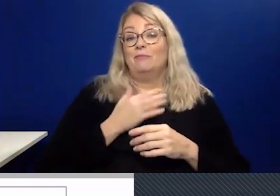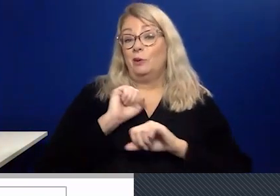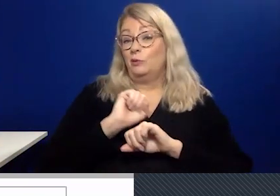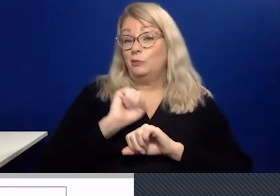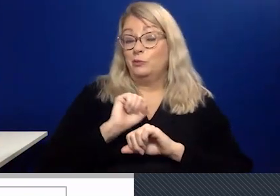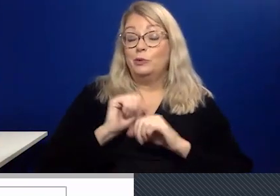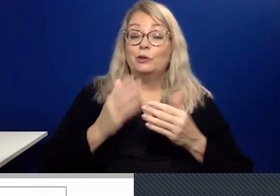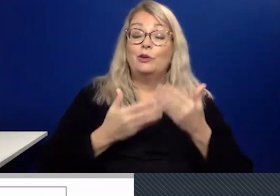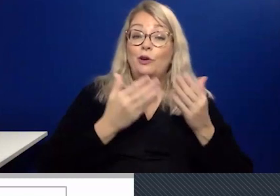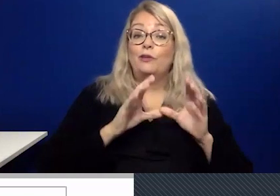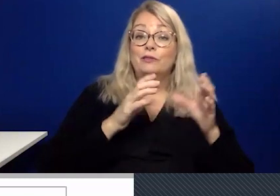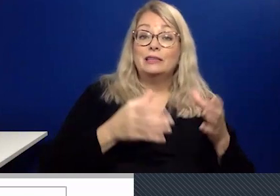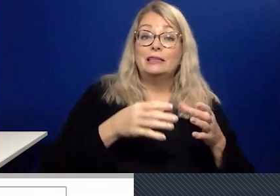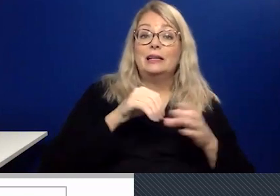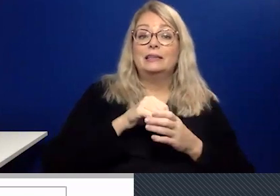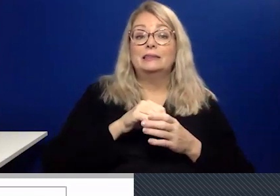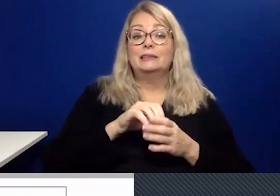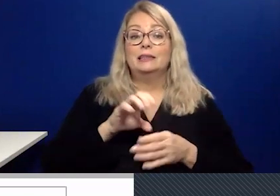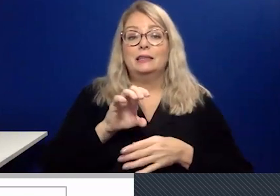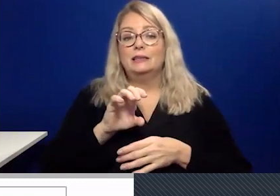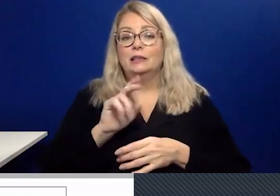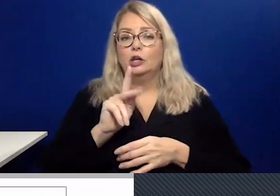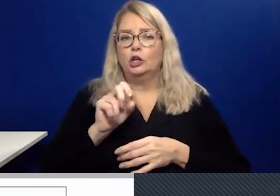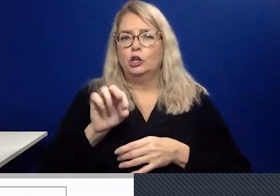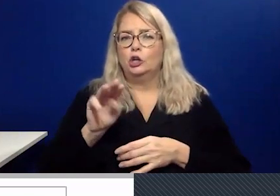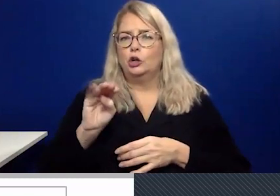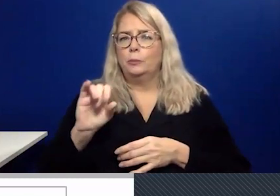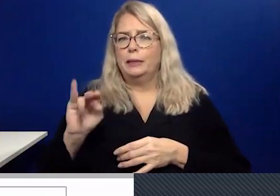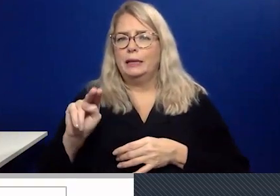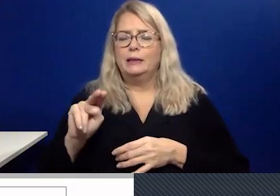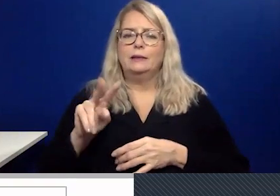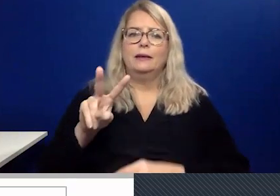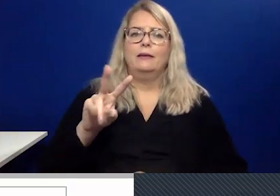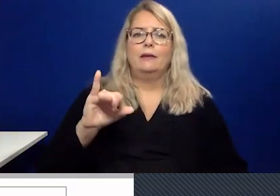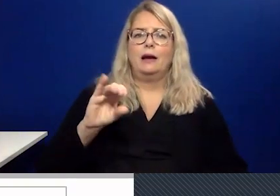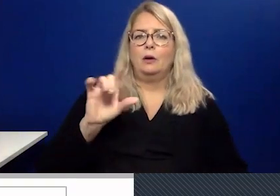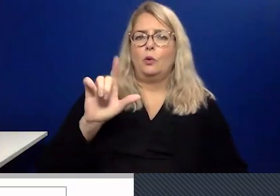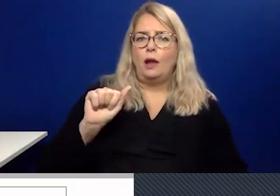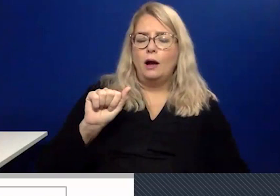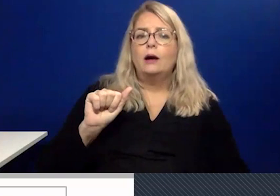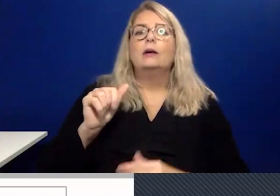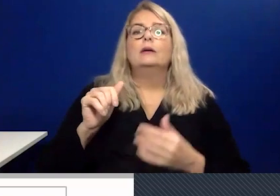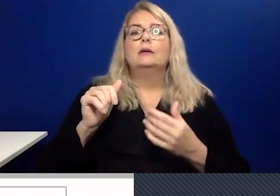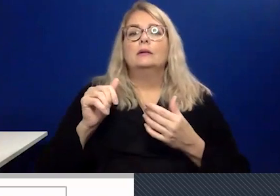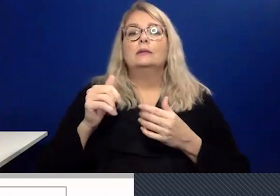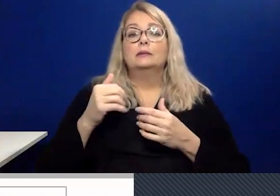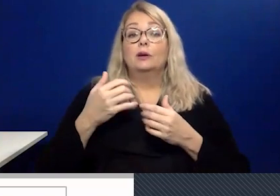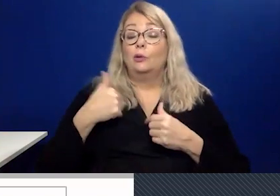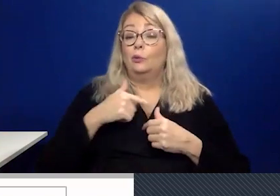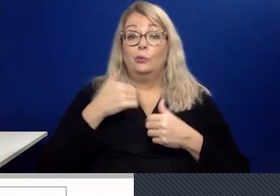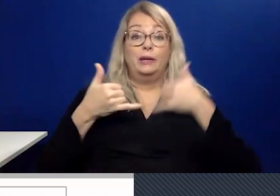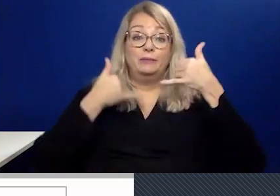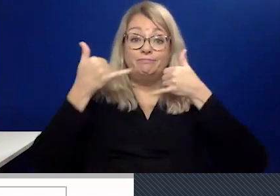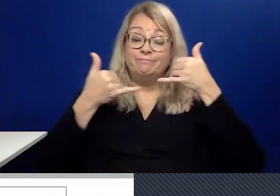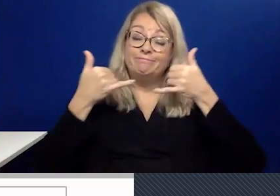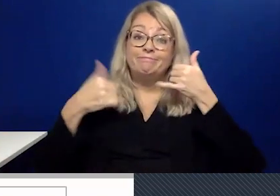be offering classes out in Kerman and Biola. So that means sometimes doing this assistance is calling and making calls in Spanish to